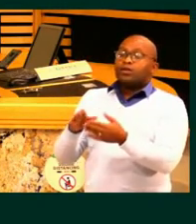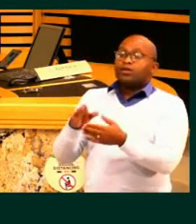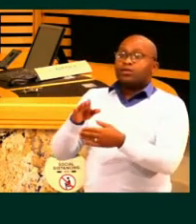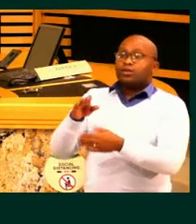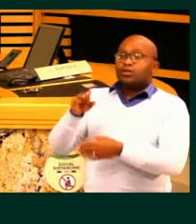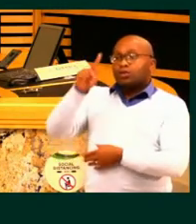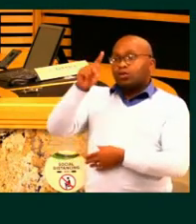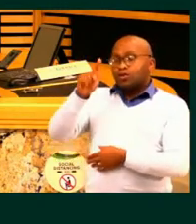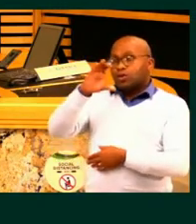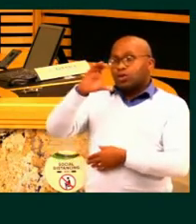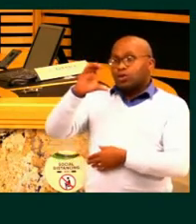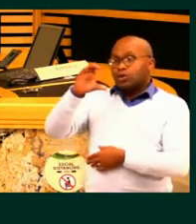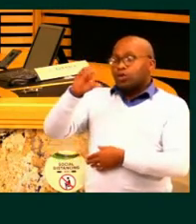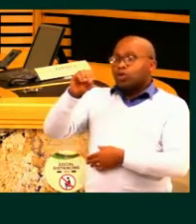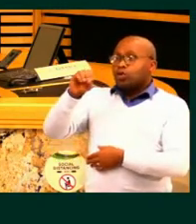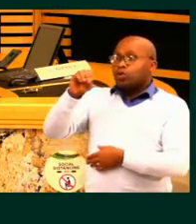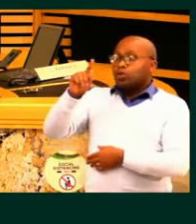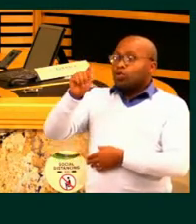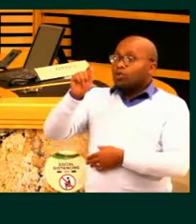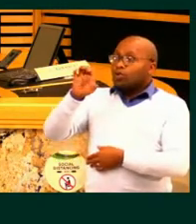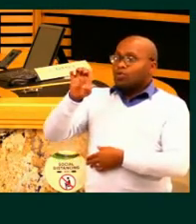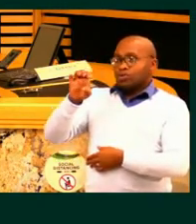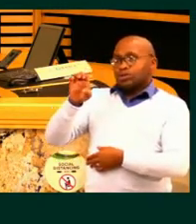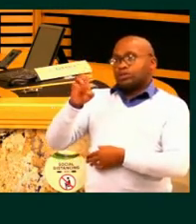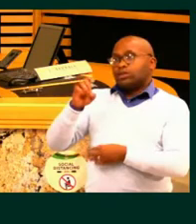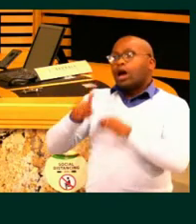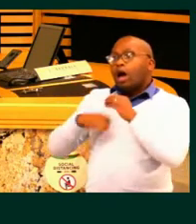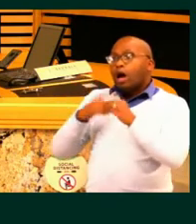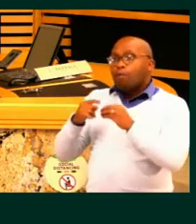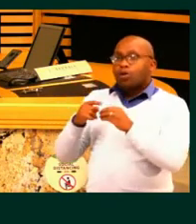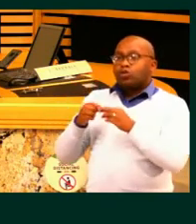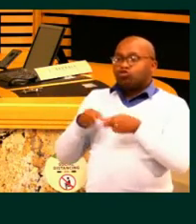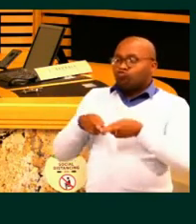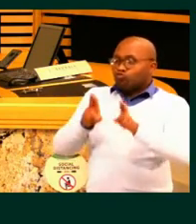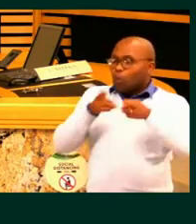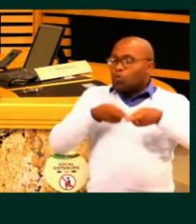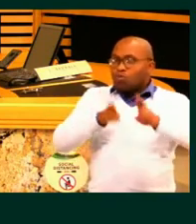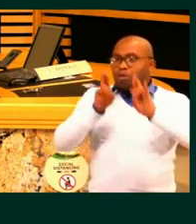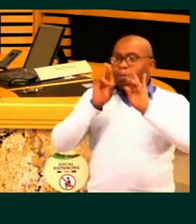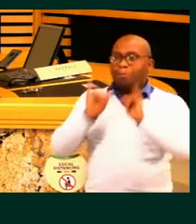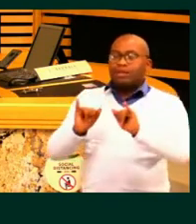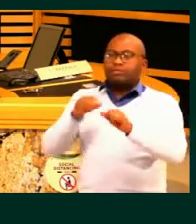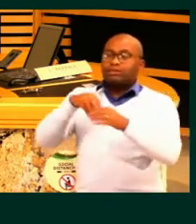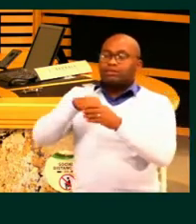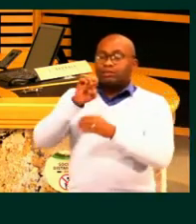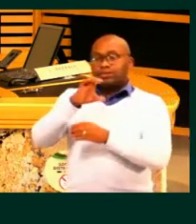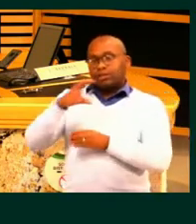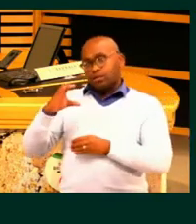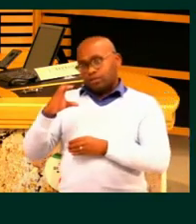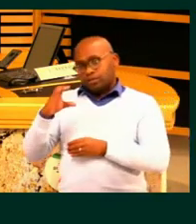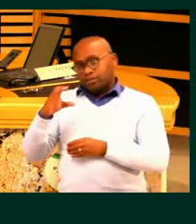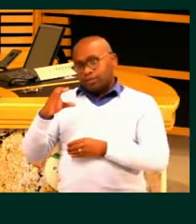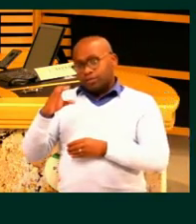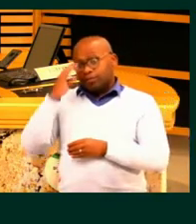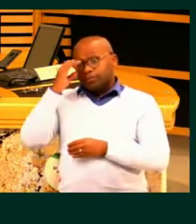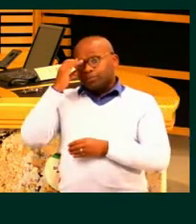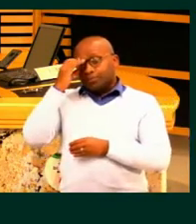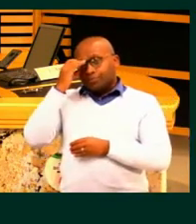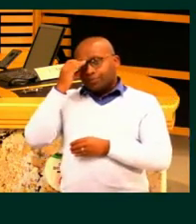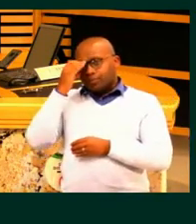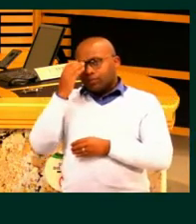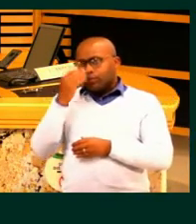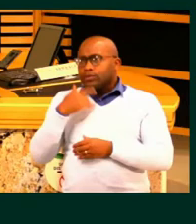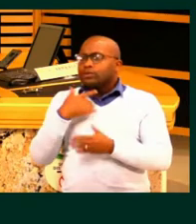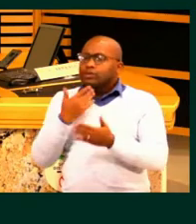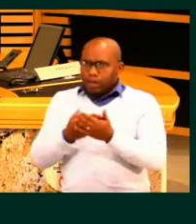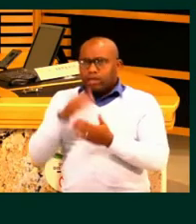house regarding plastic roads honorable deput honorable speaker I can ver recall that